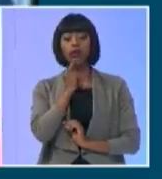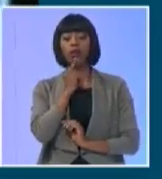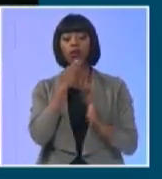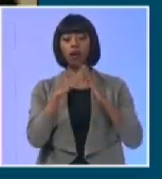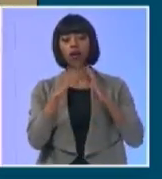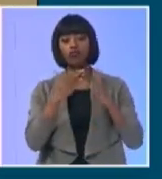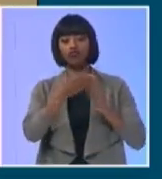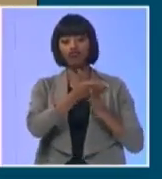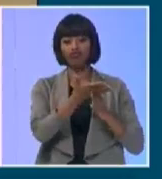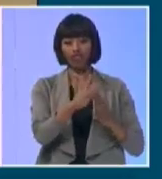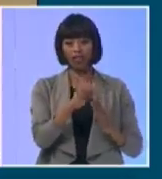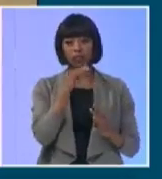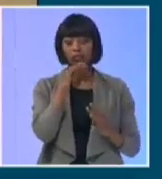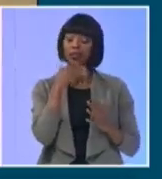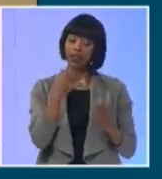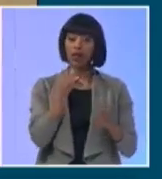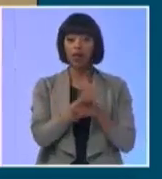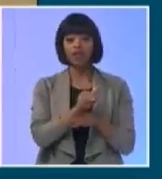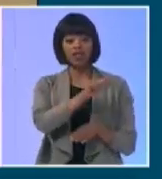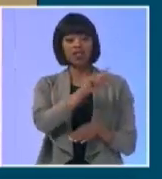robberies. That's about just over